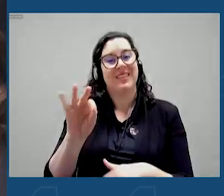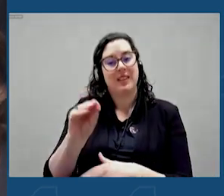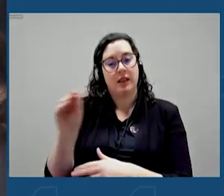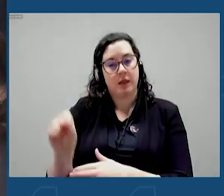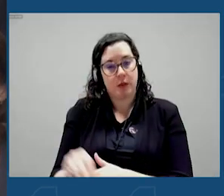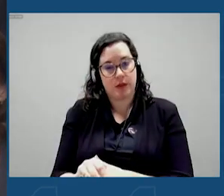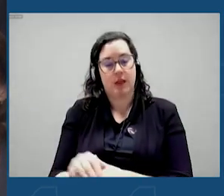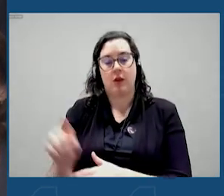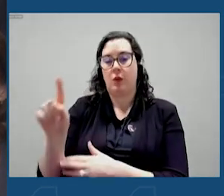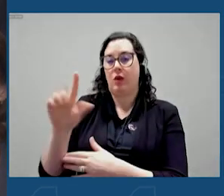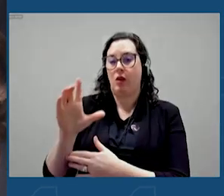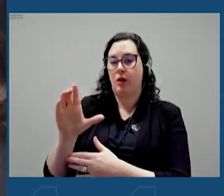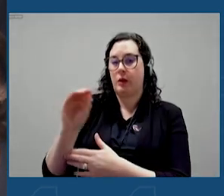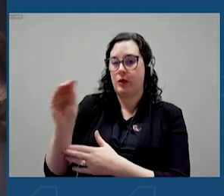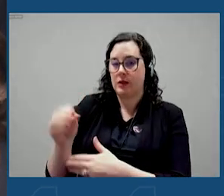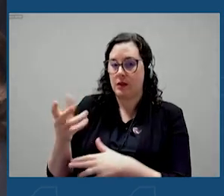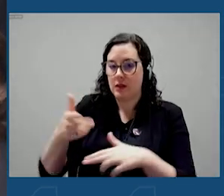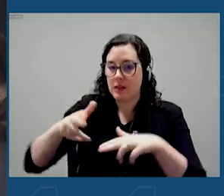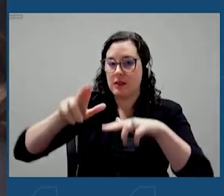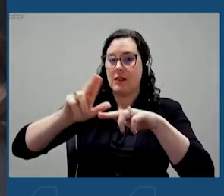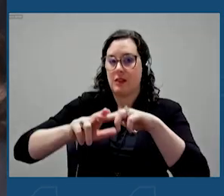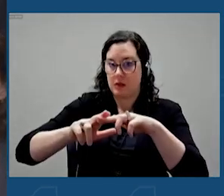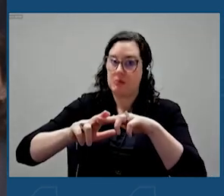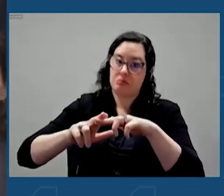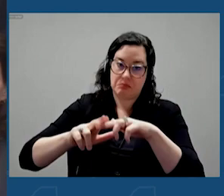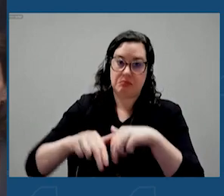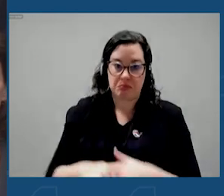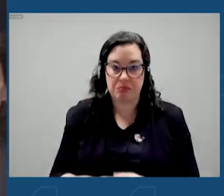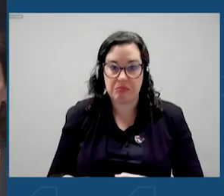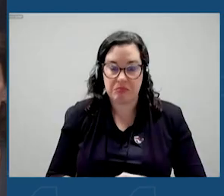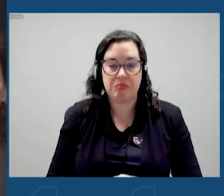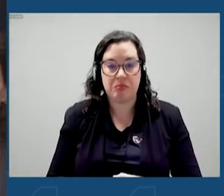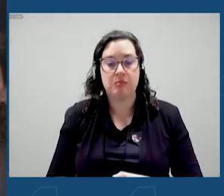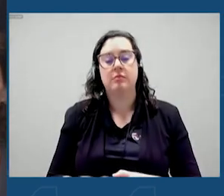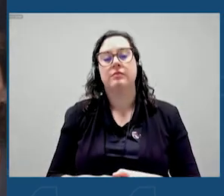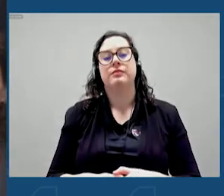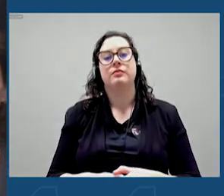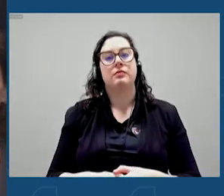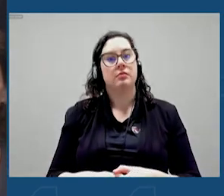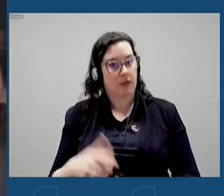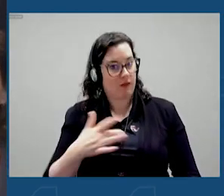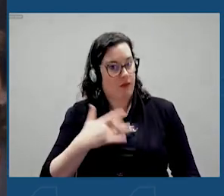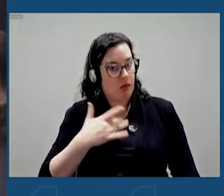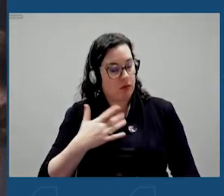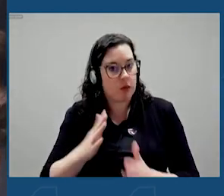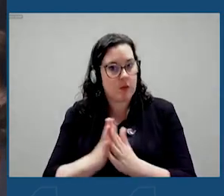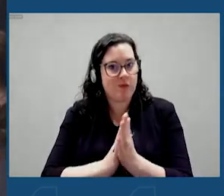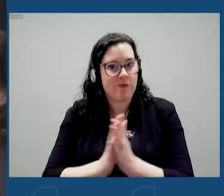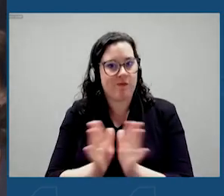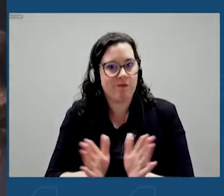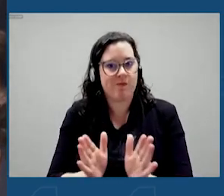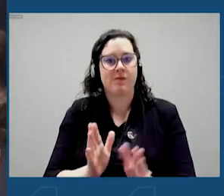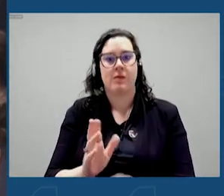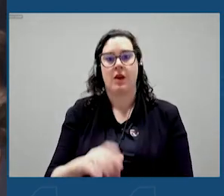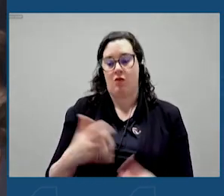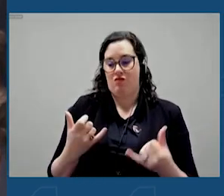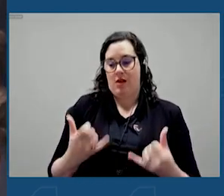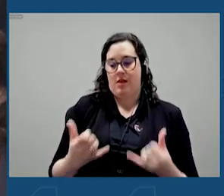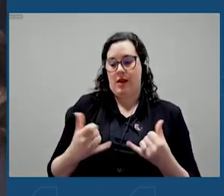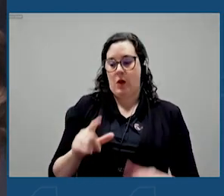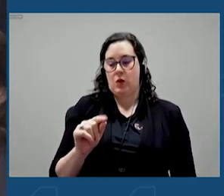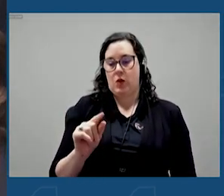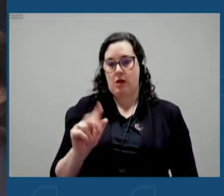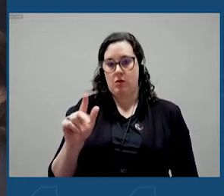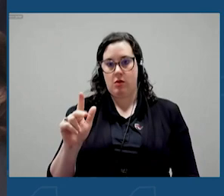and 100% increases respectively. Also encouraging is our current year 2023 crime